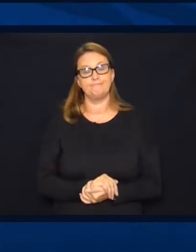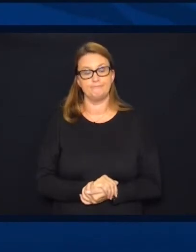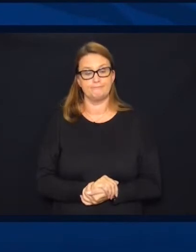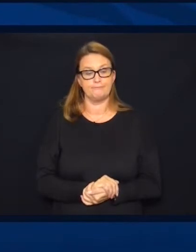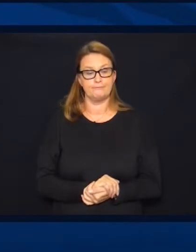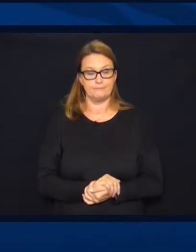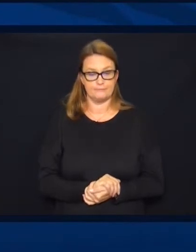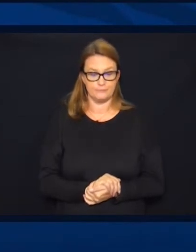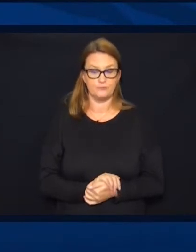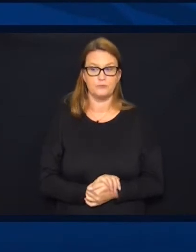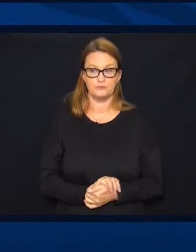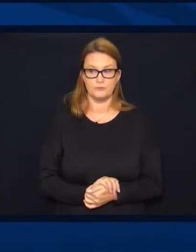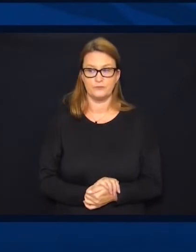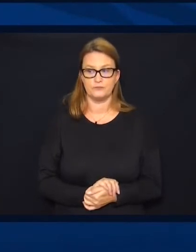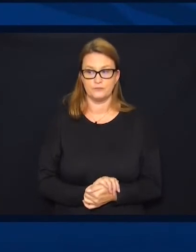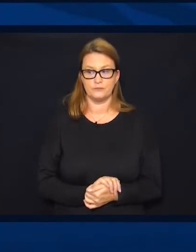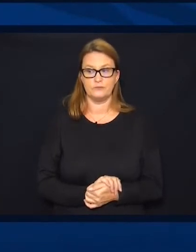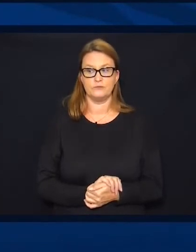General, please.